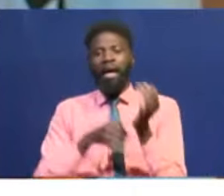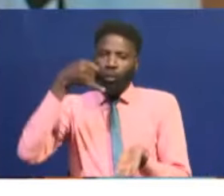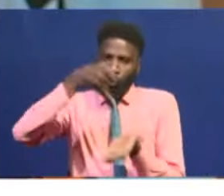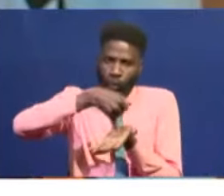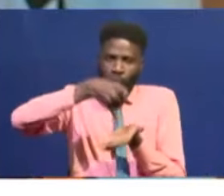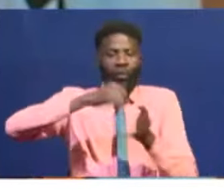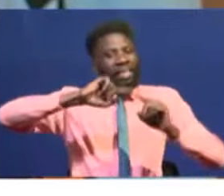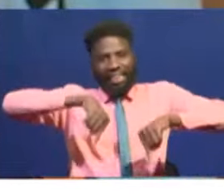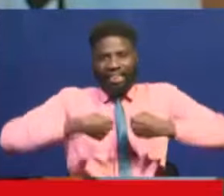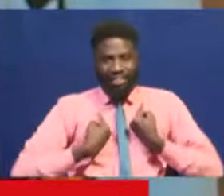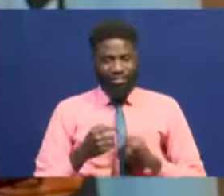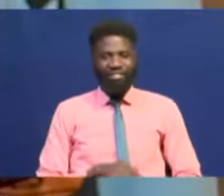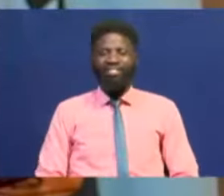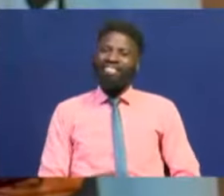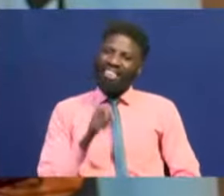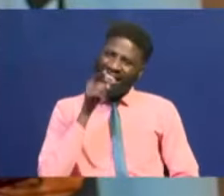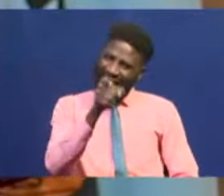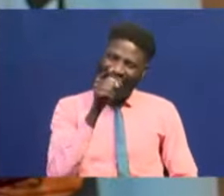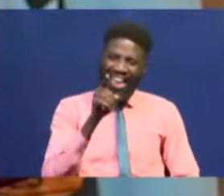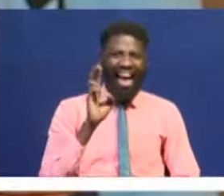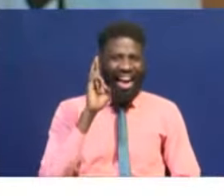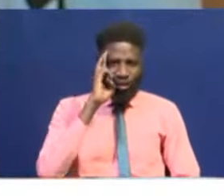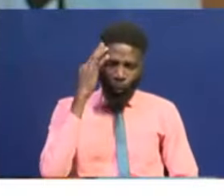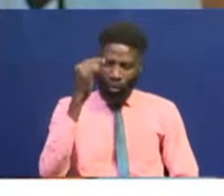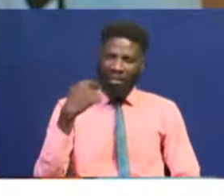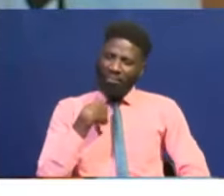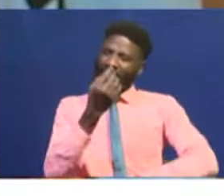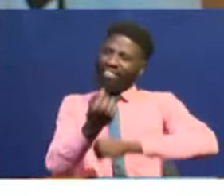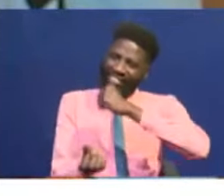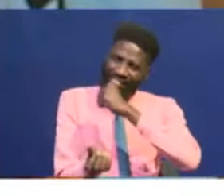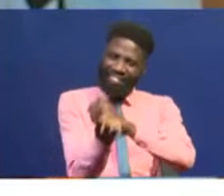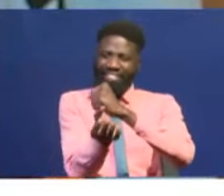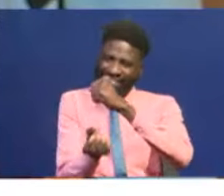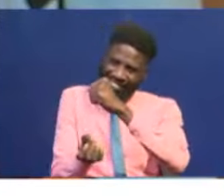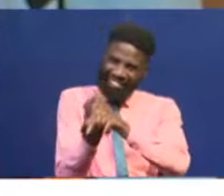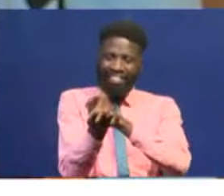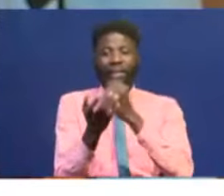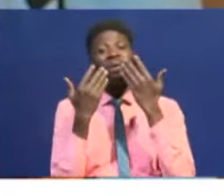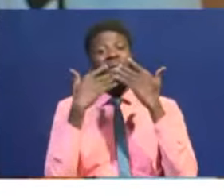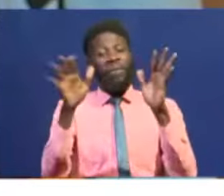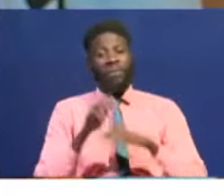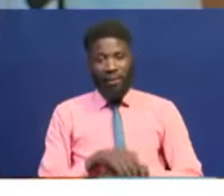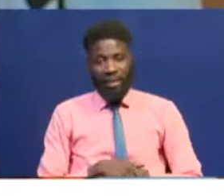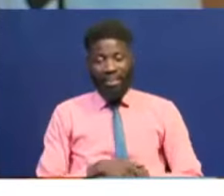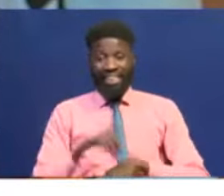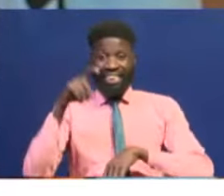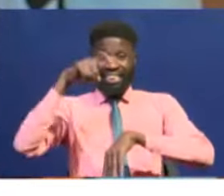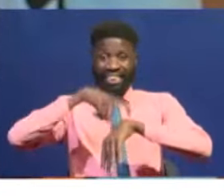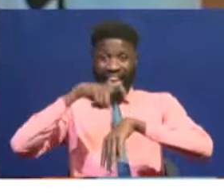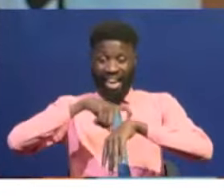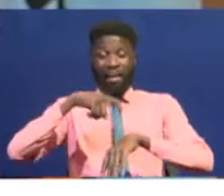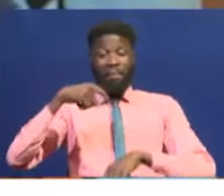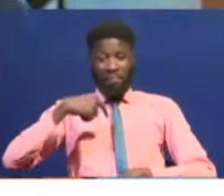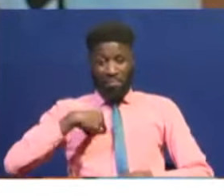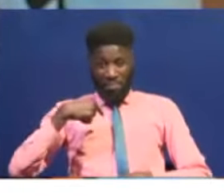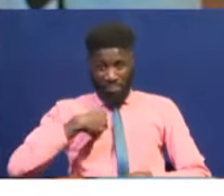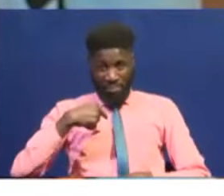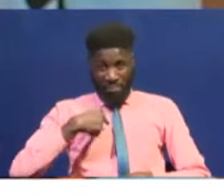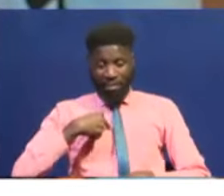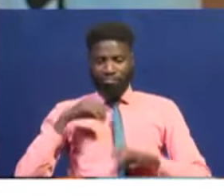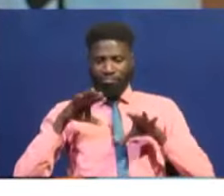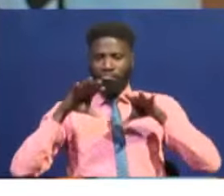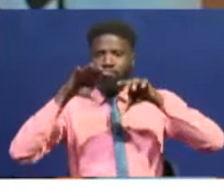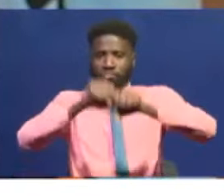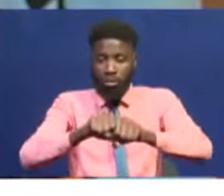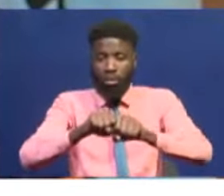And it is the reason why I have told you that when I came into office, I said three things.